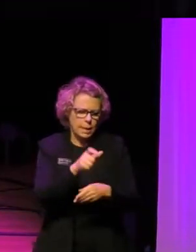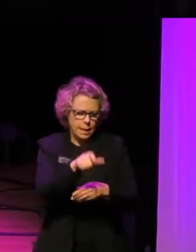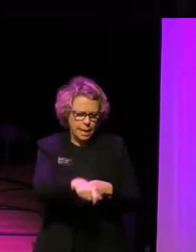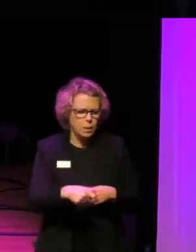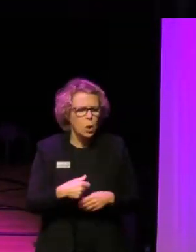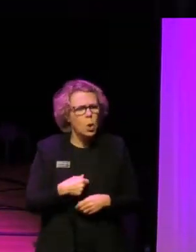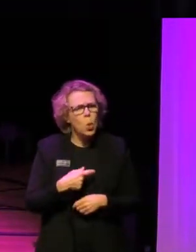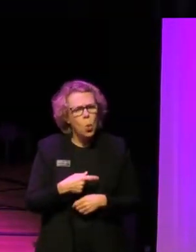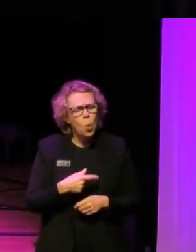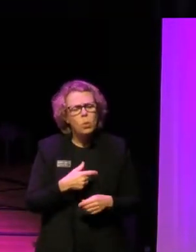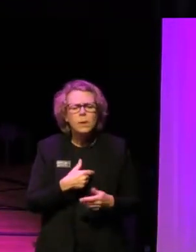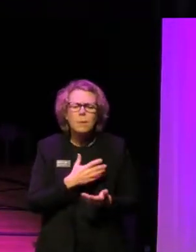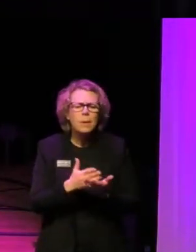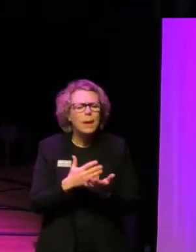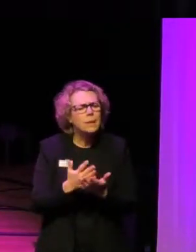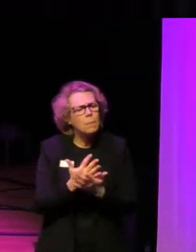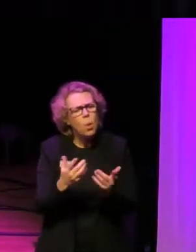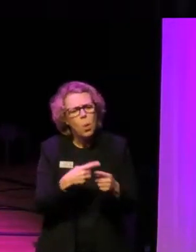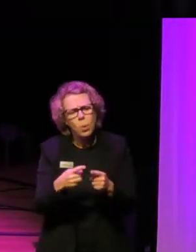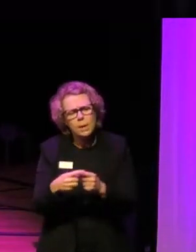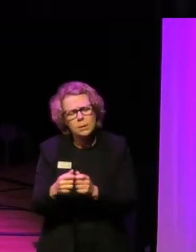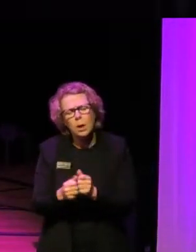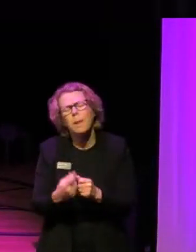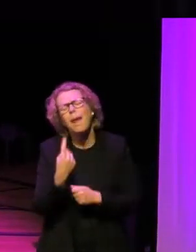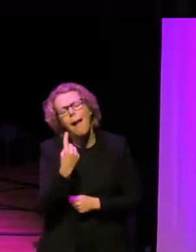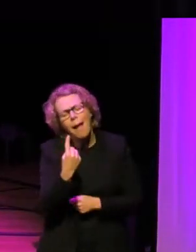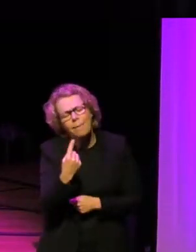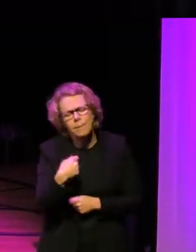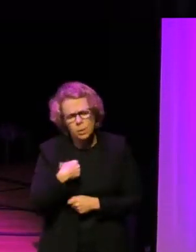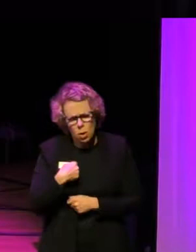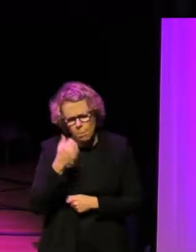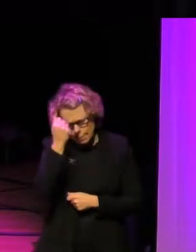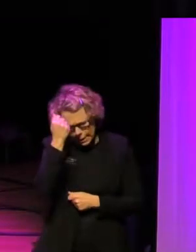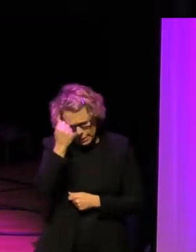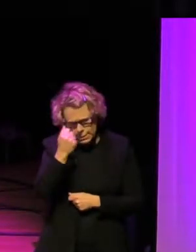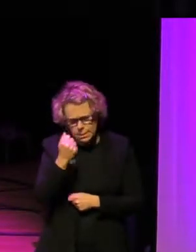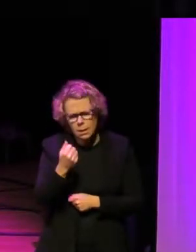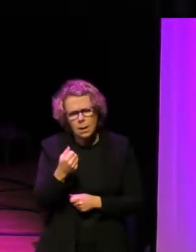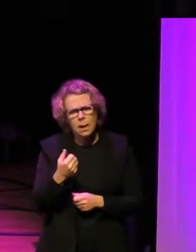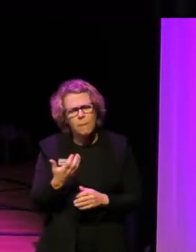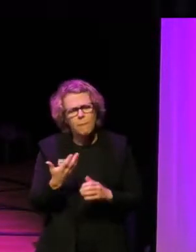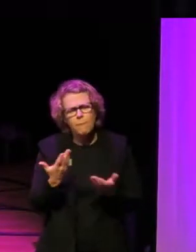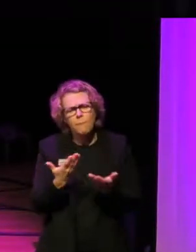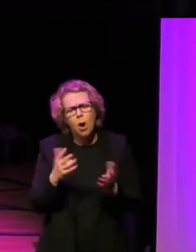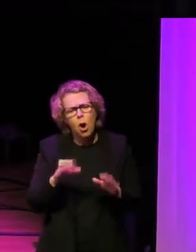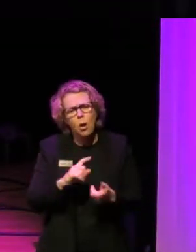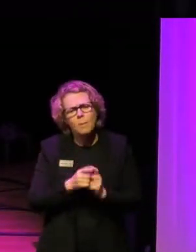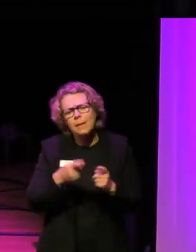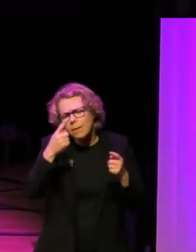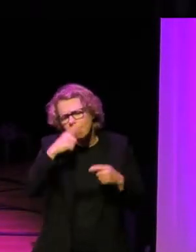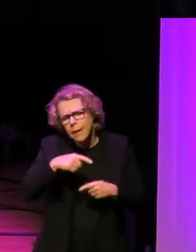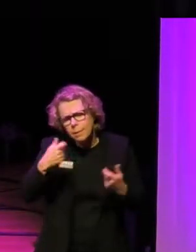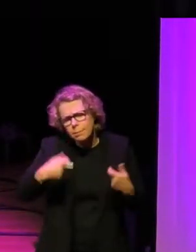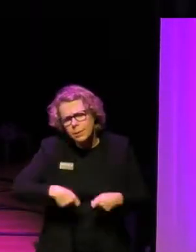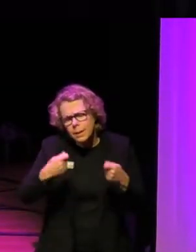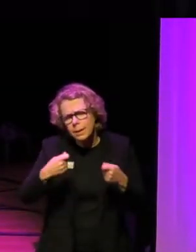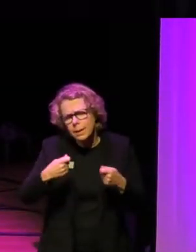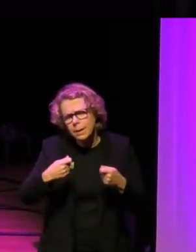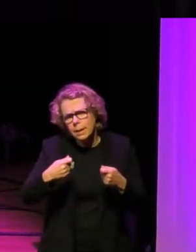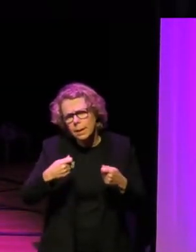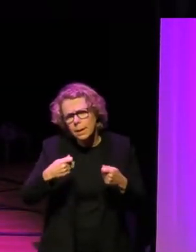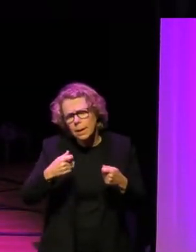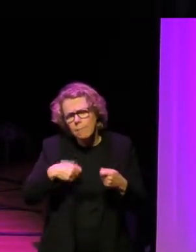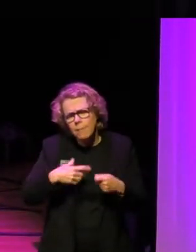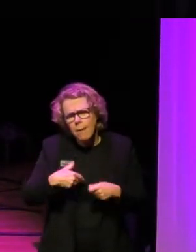She spoke about many things, but one of the things she spoke about was what has gone wrong? Why is humanity in